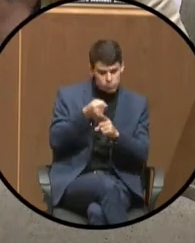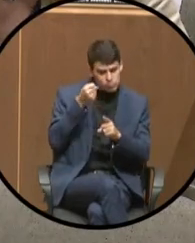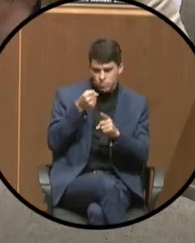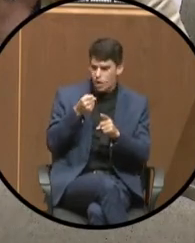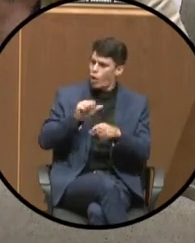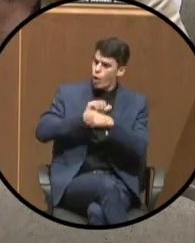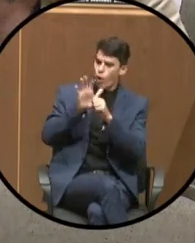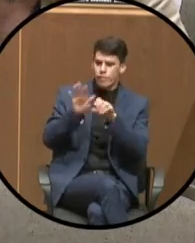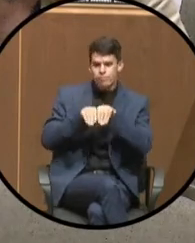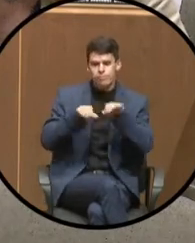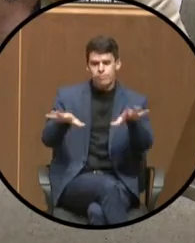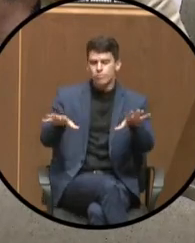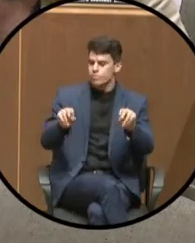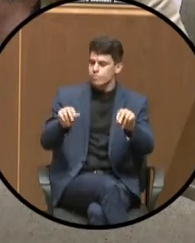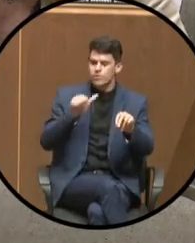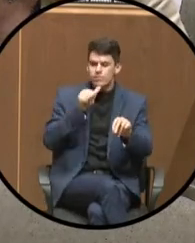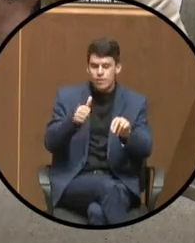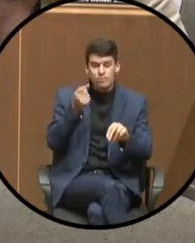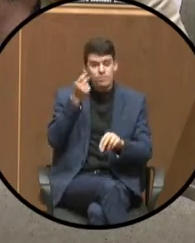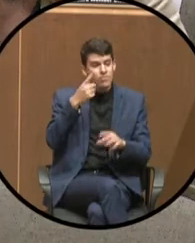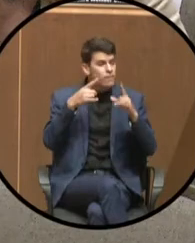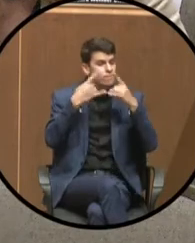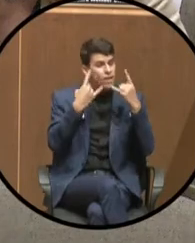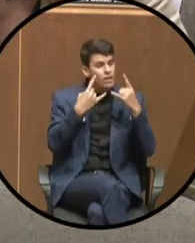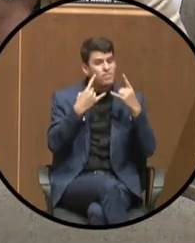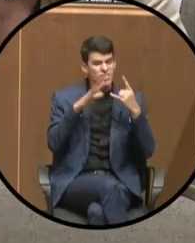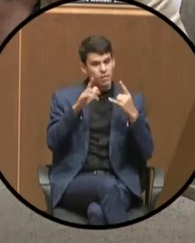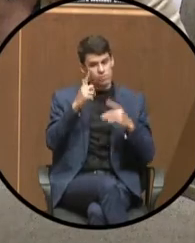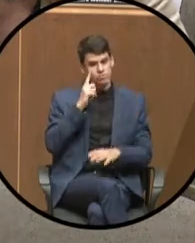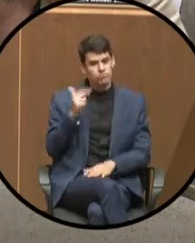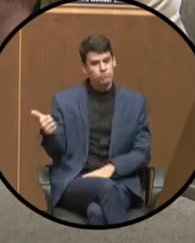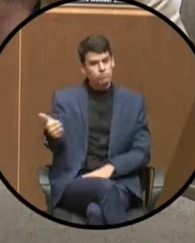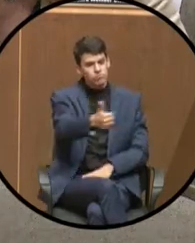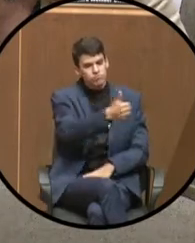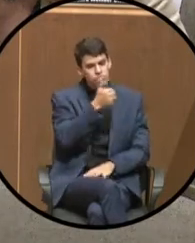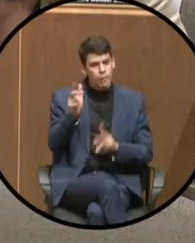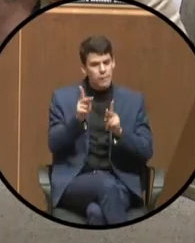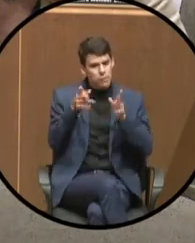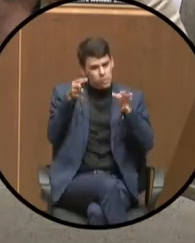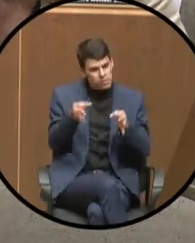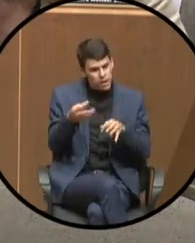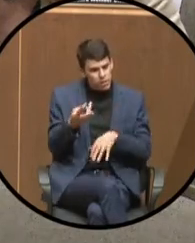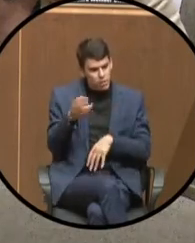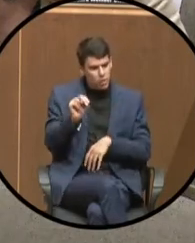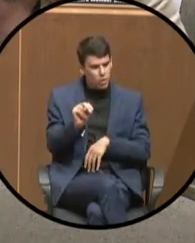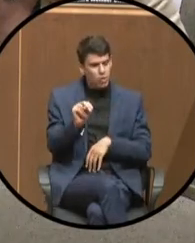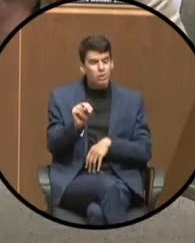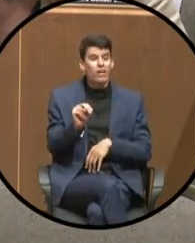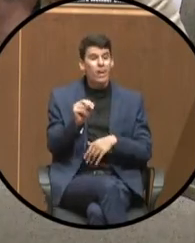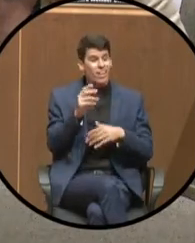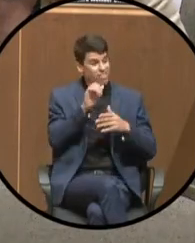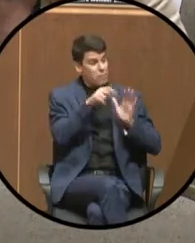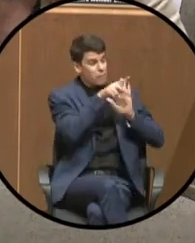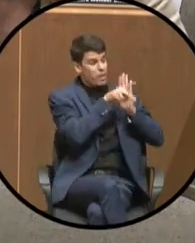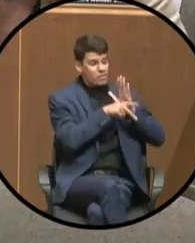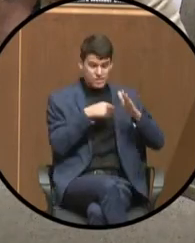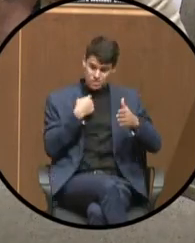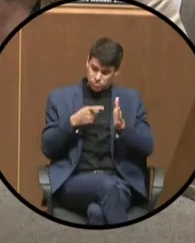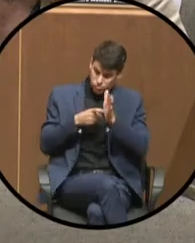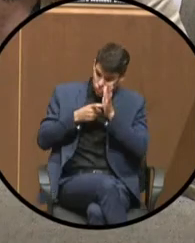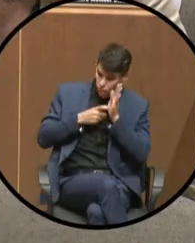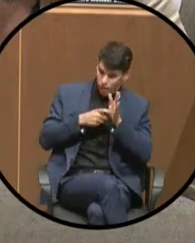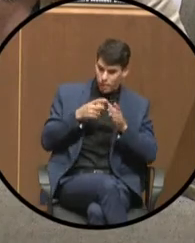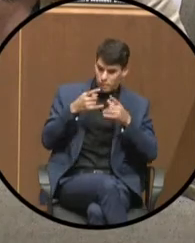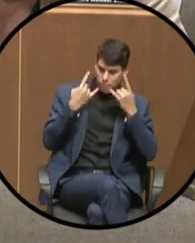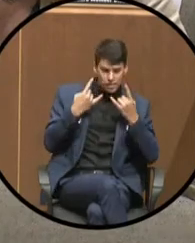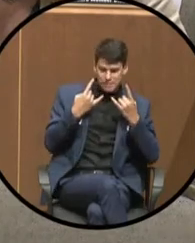virus." He also stated face coverings are a personal decision and such policies may also impede instruction. And I couldn't agree